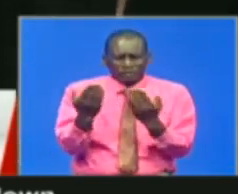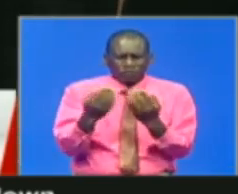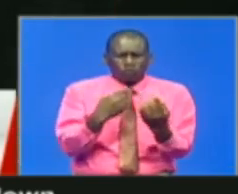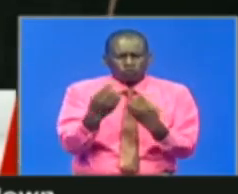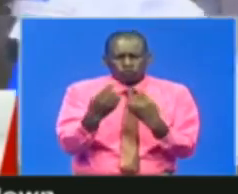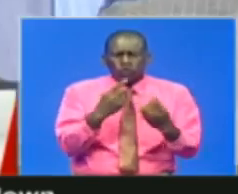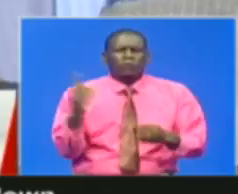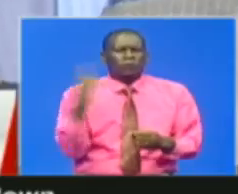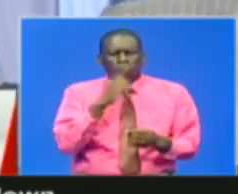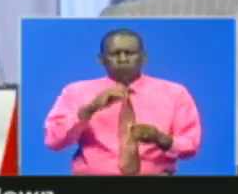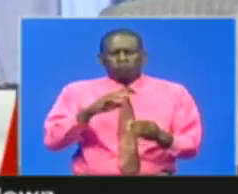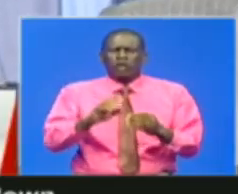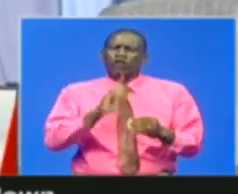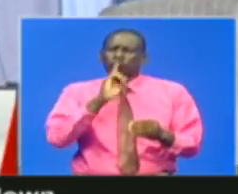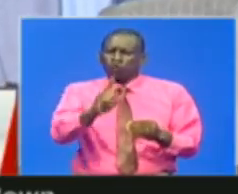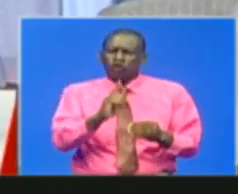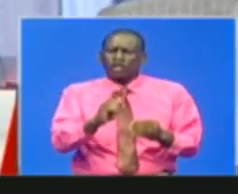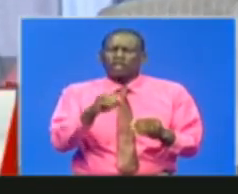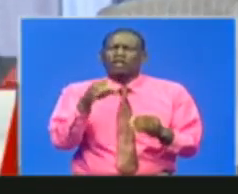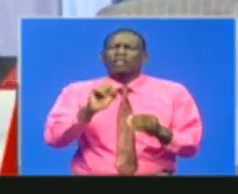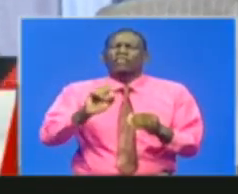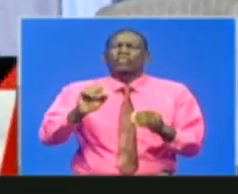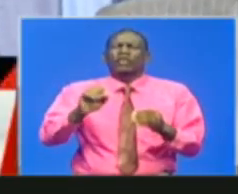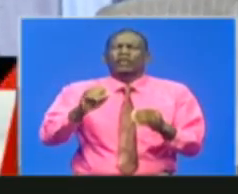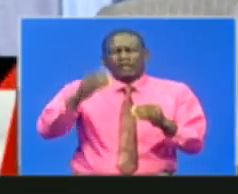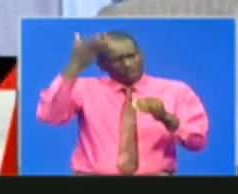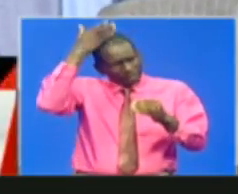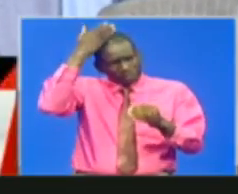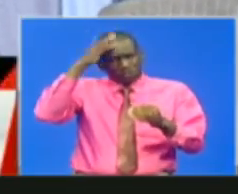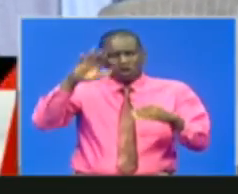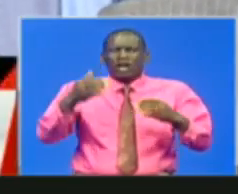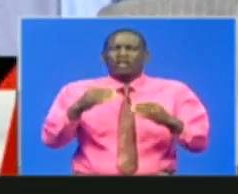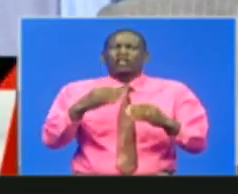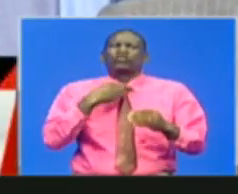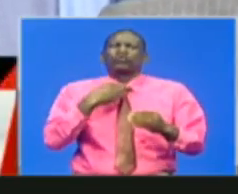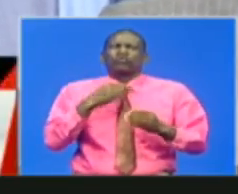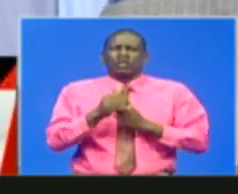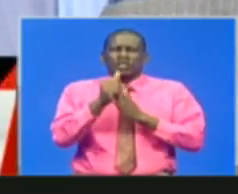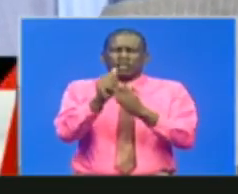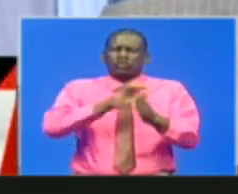their union leaders. All nurses should resume duty